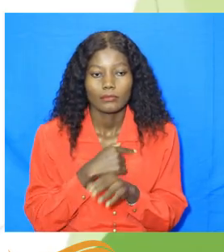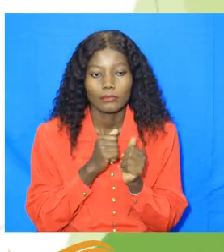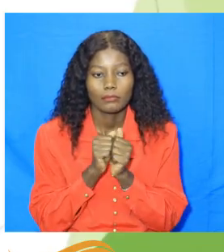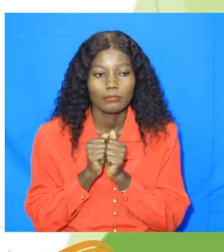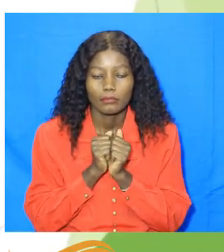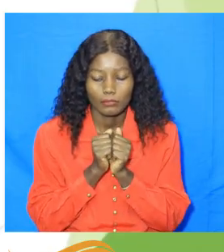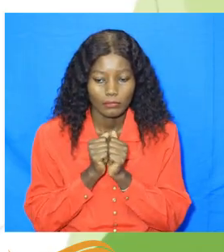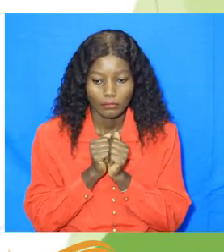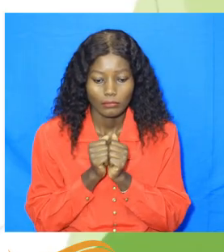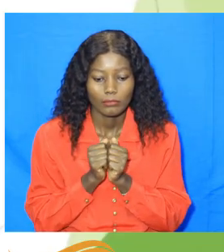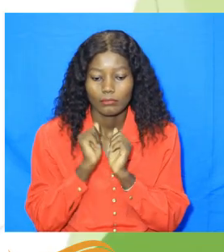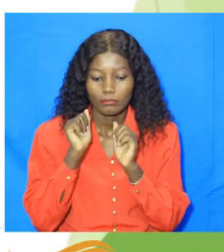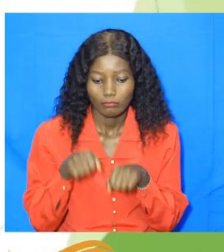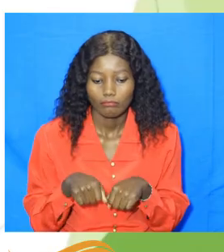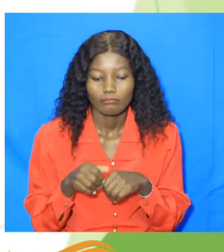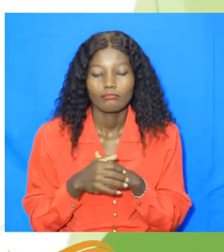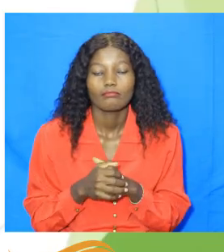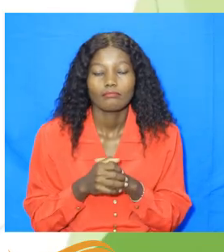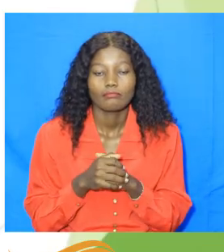can just type